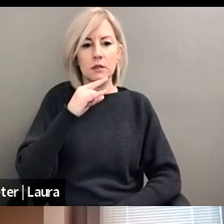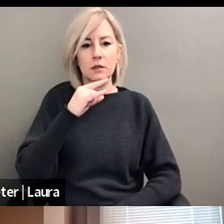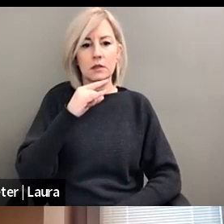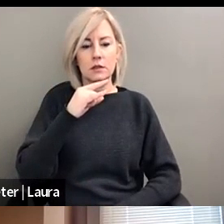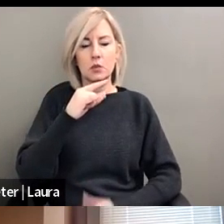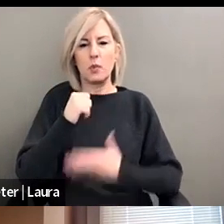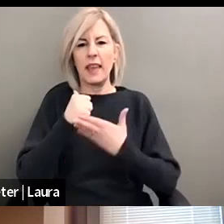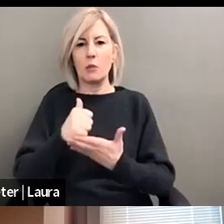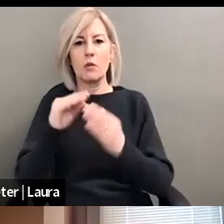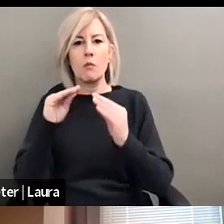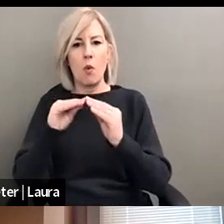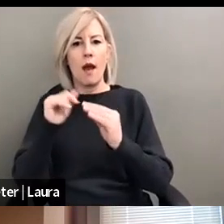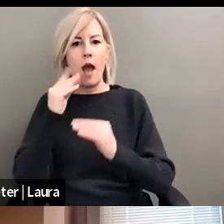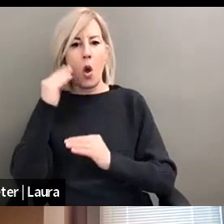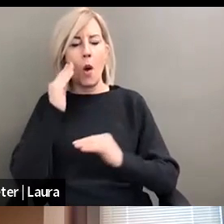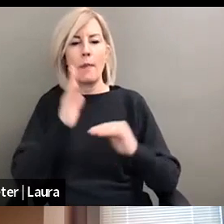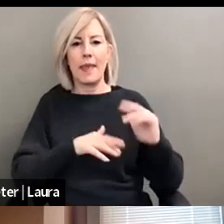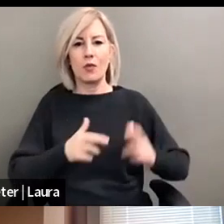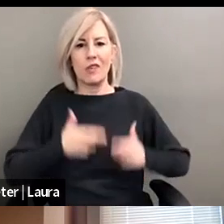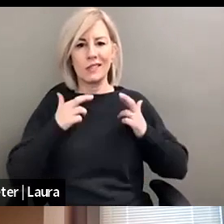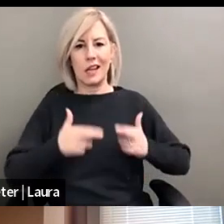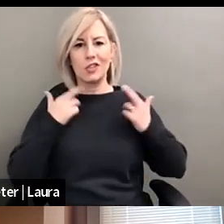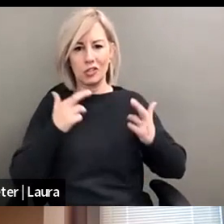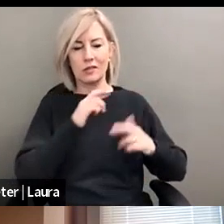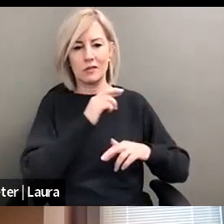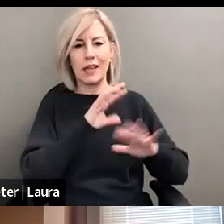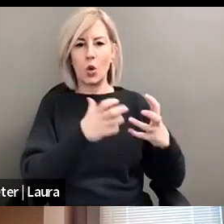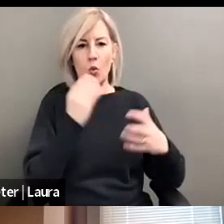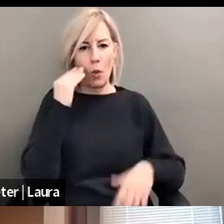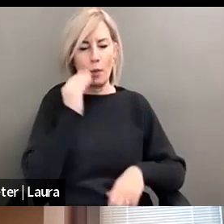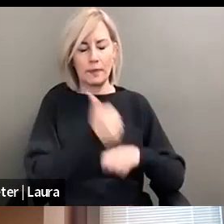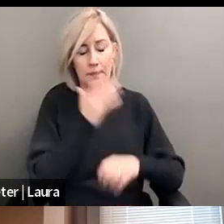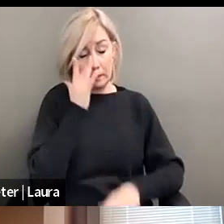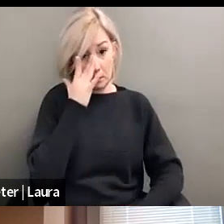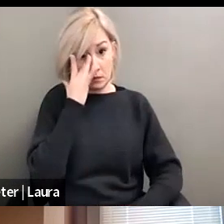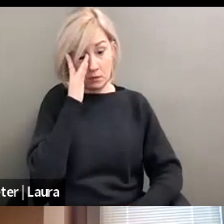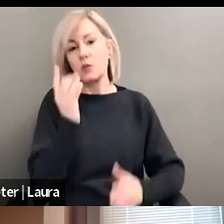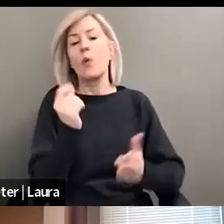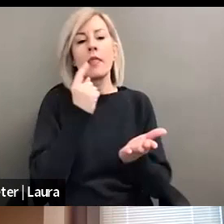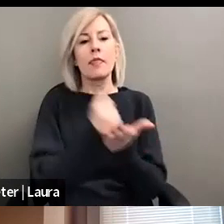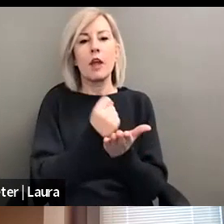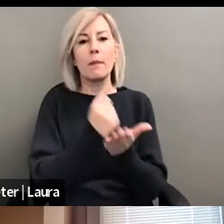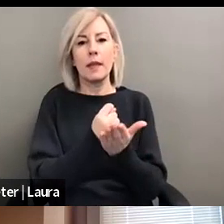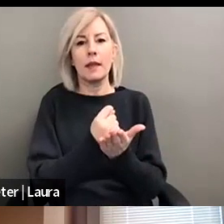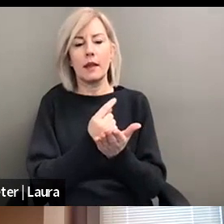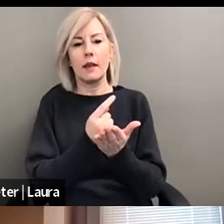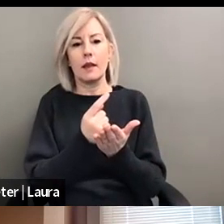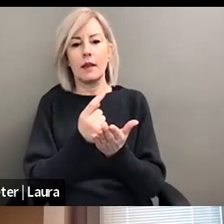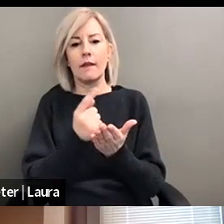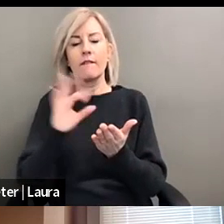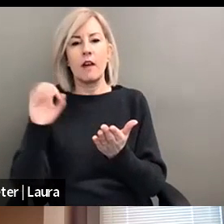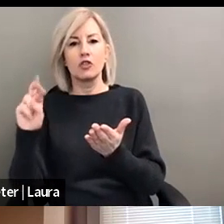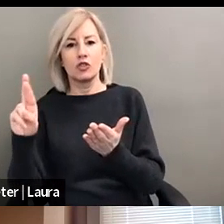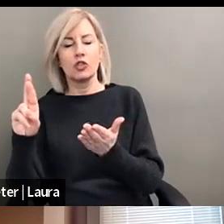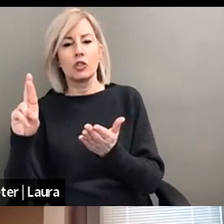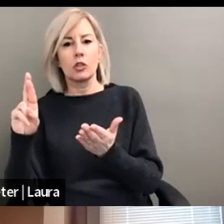helped more at home than in a residential setting, a group home setting. And so therapy for learning therapeutic foster care would be